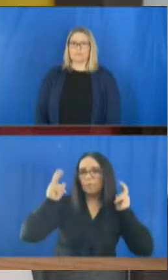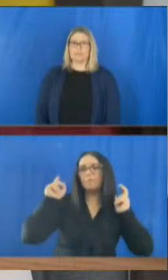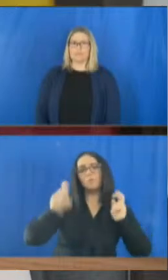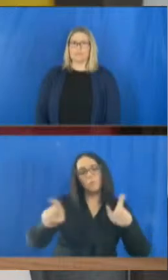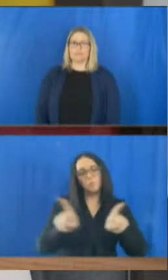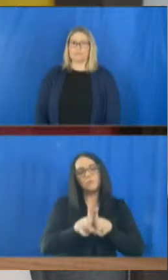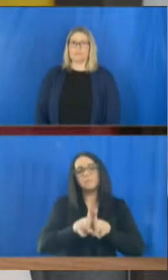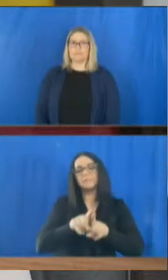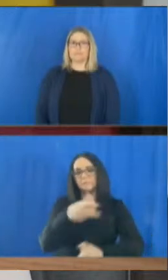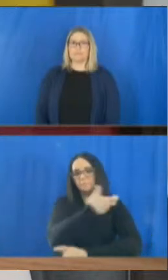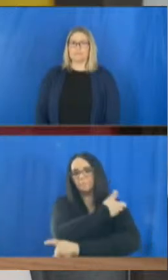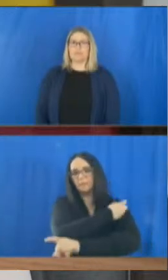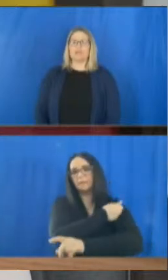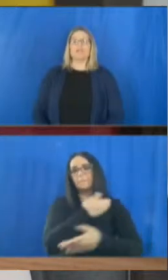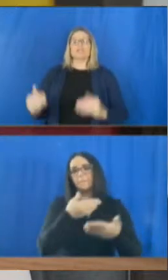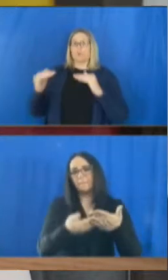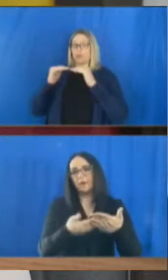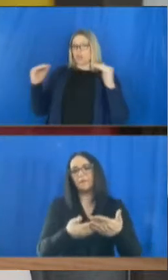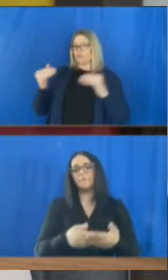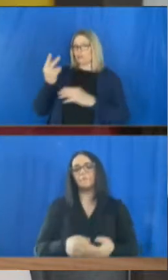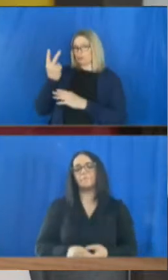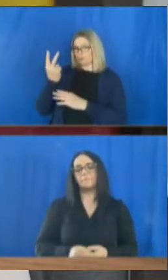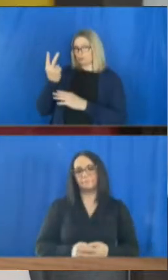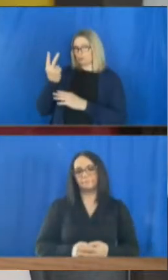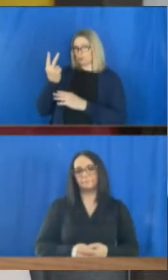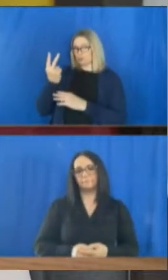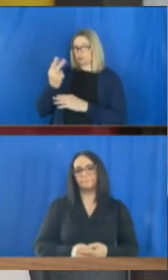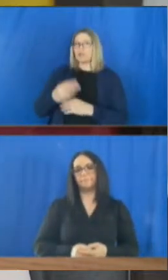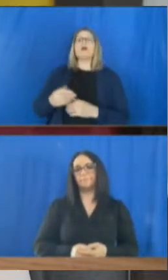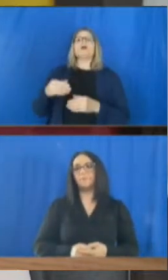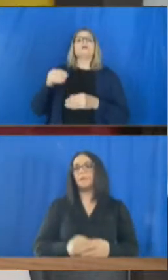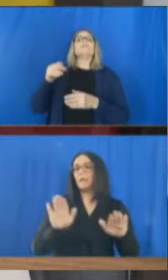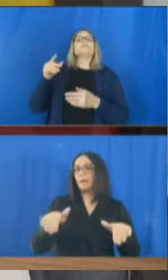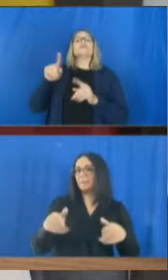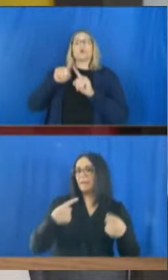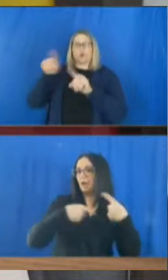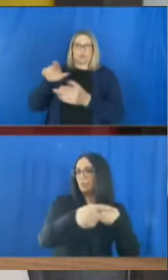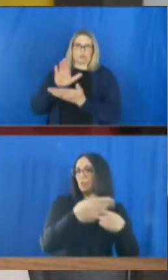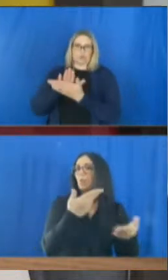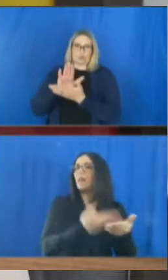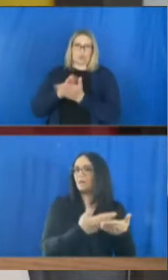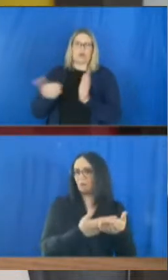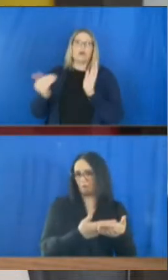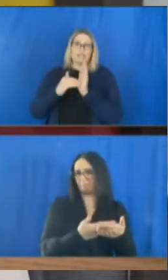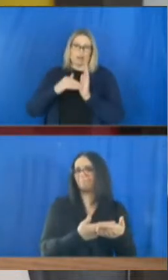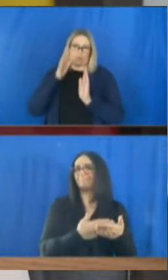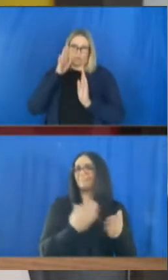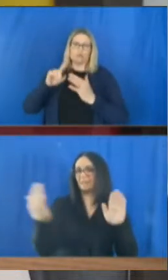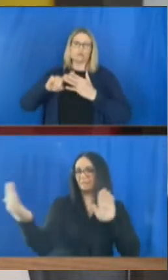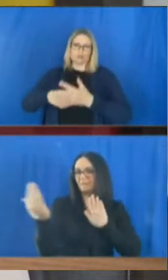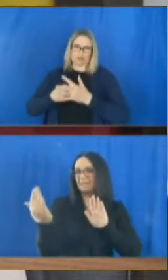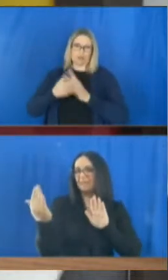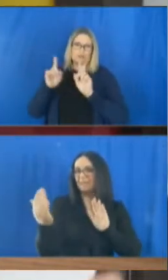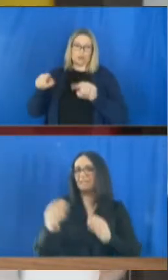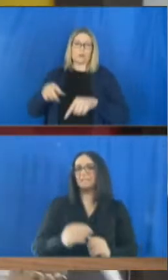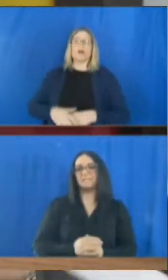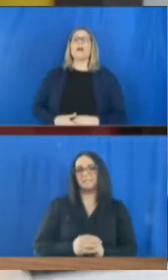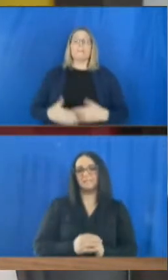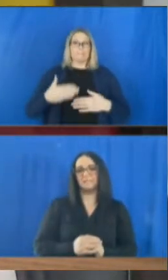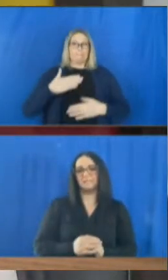how important it is for kids to be in school right now and how worrying the return to classroom learning is for parents, teachers, and children.